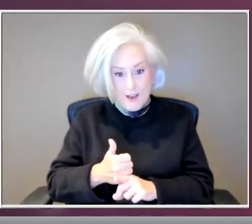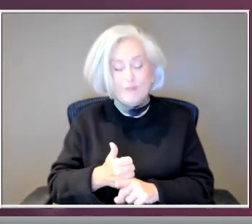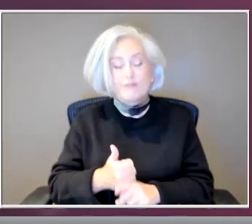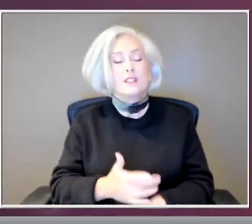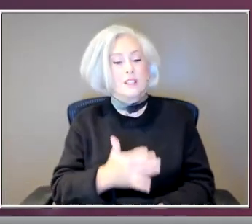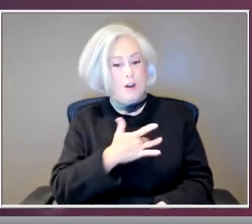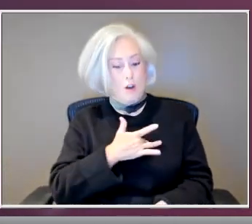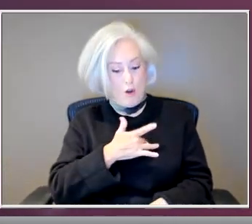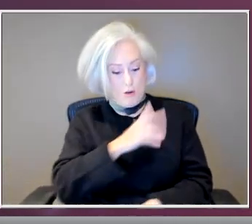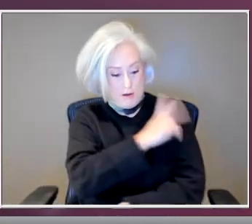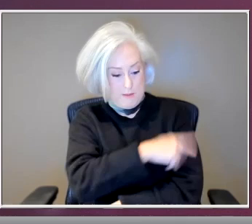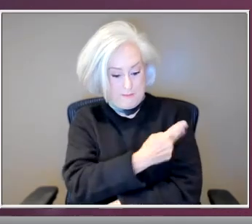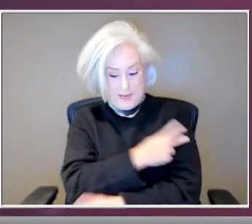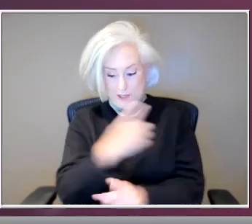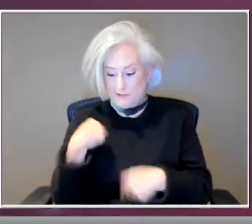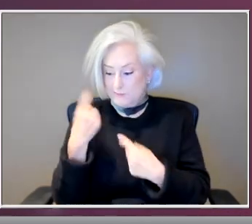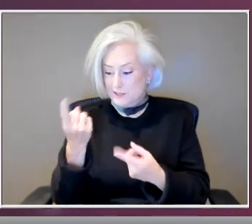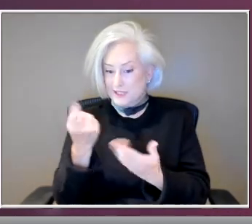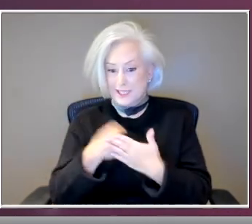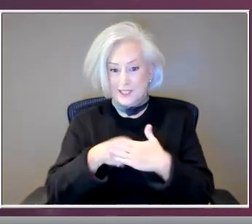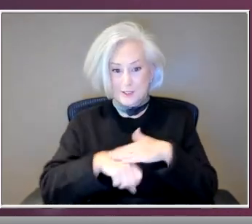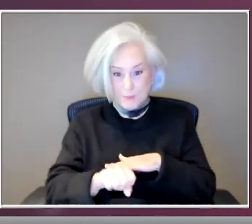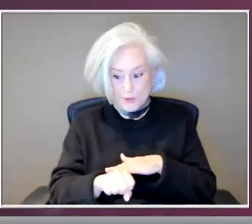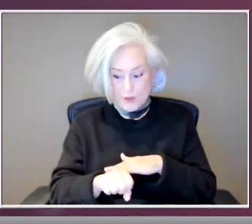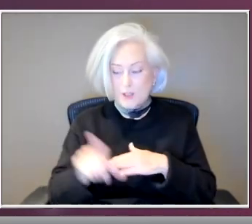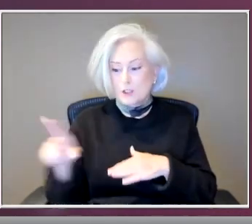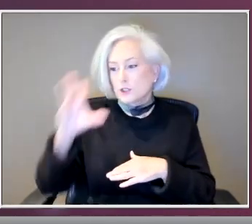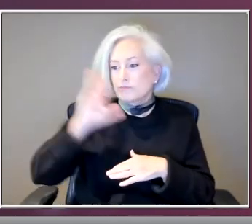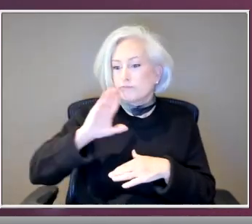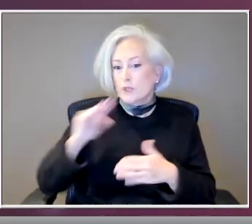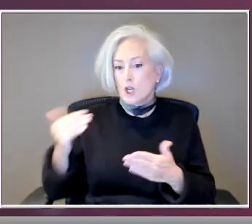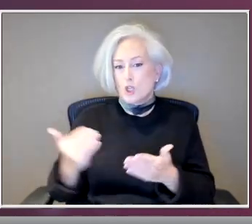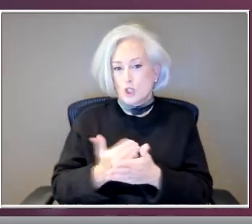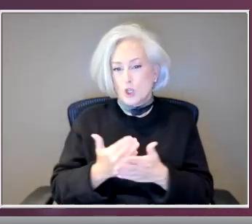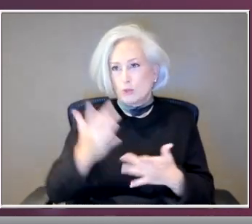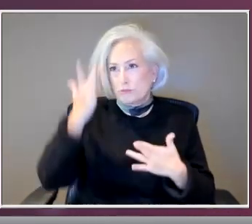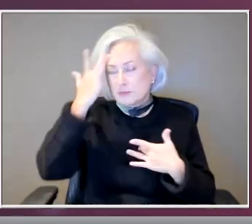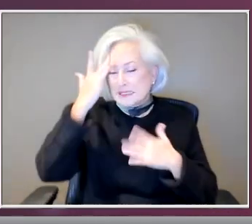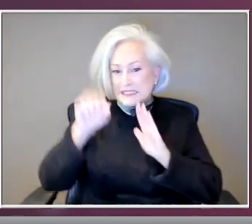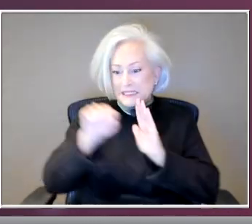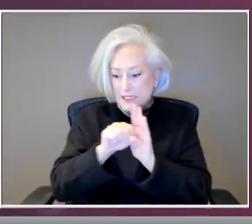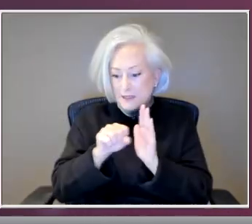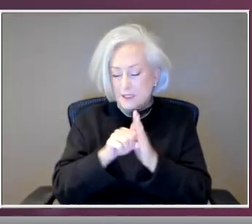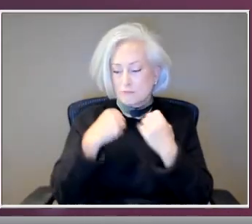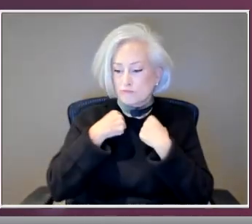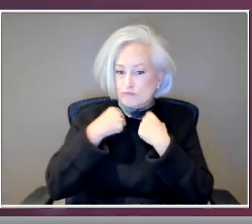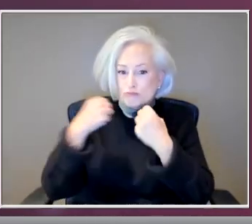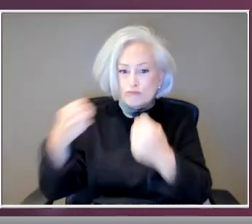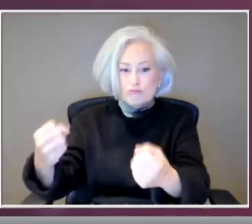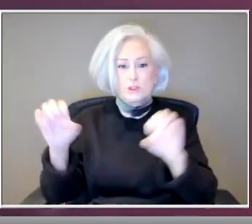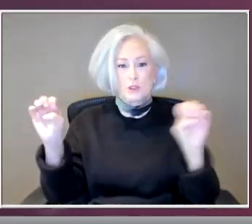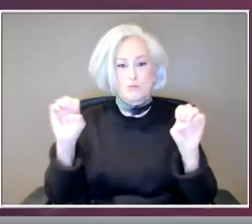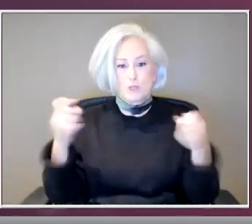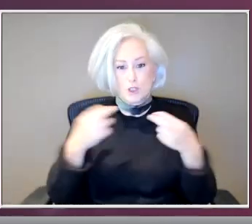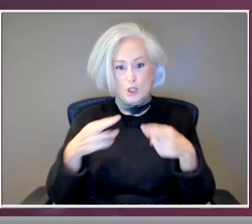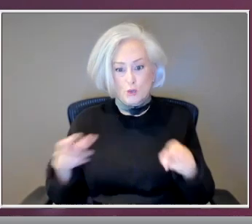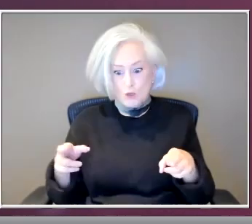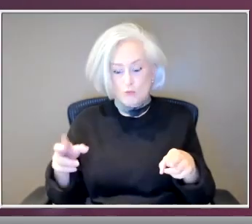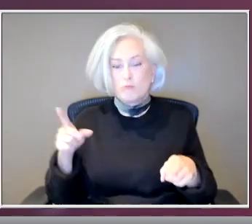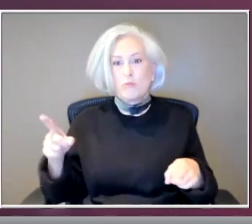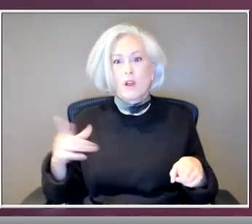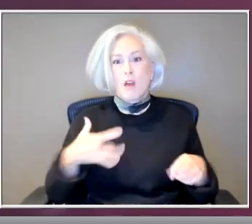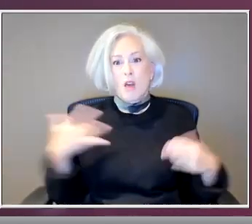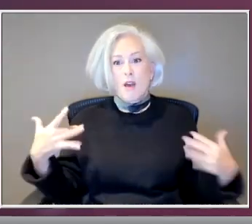experiencing new heart symptoms, she drove to the nearest emergency department and was frightened when those doctors told her she needed a